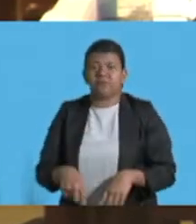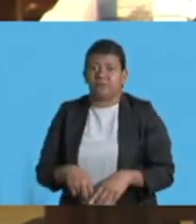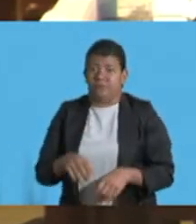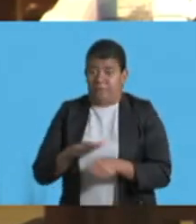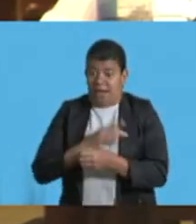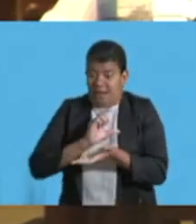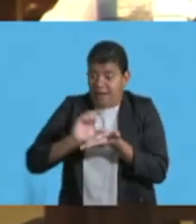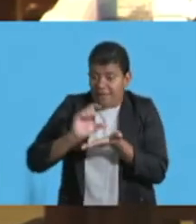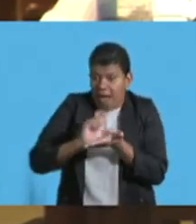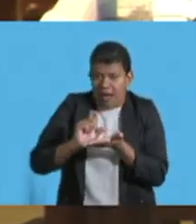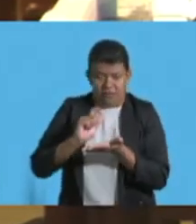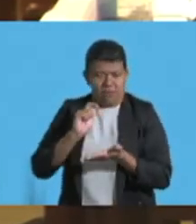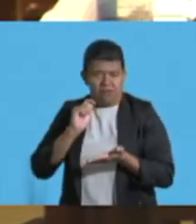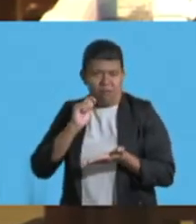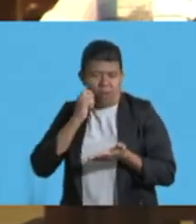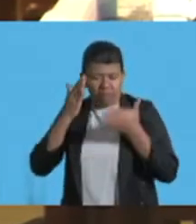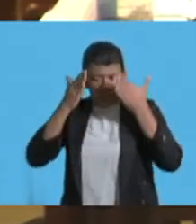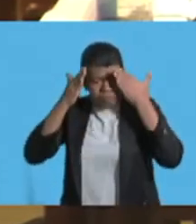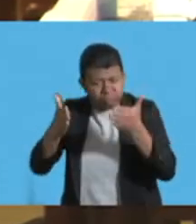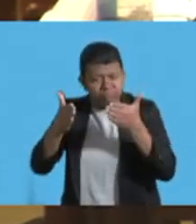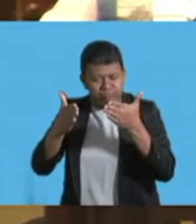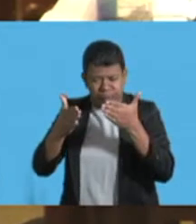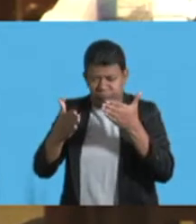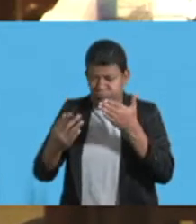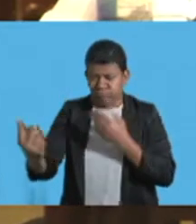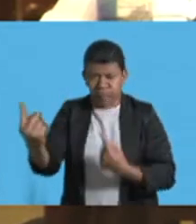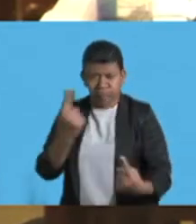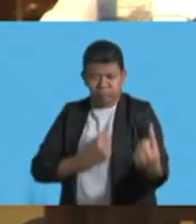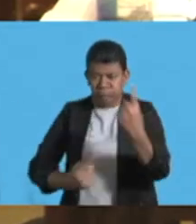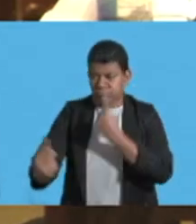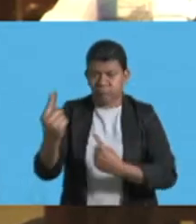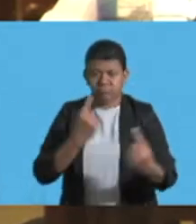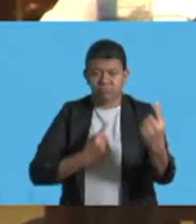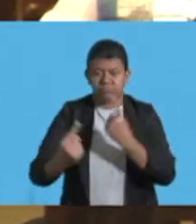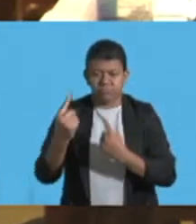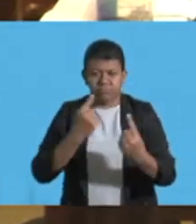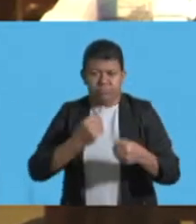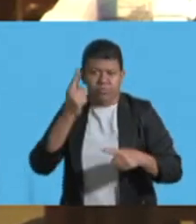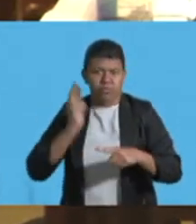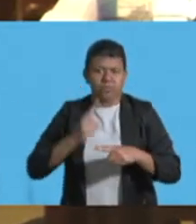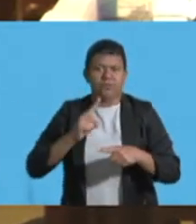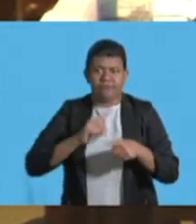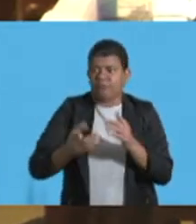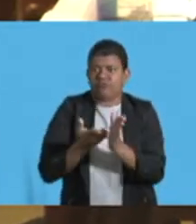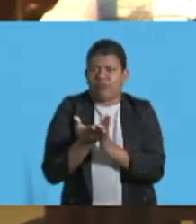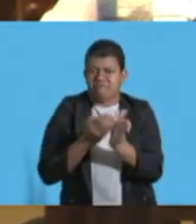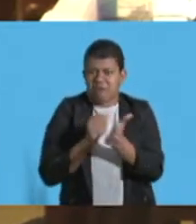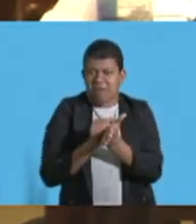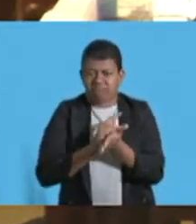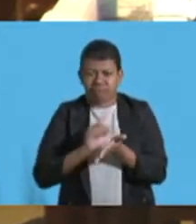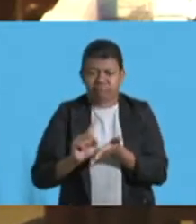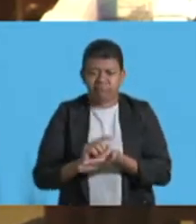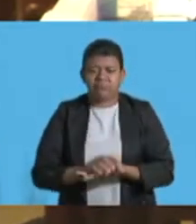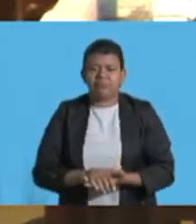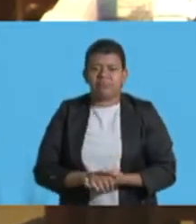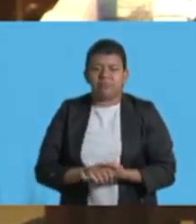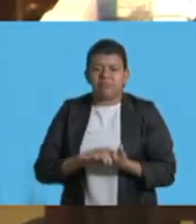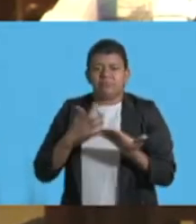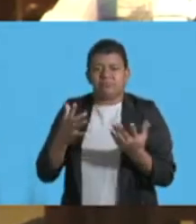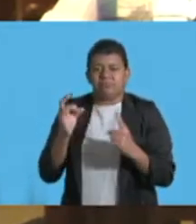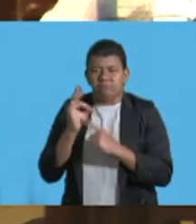overall focus in a quick turnaround of service, in particular seafarers and ship